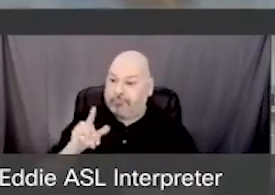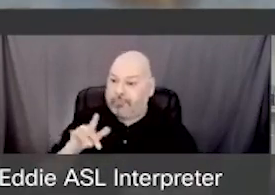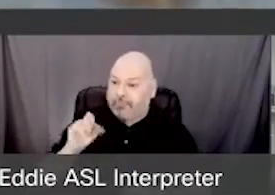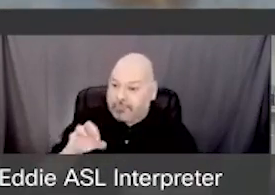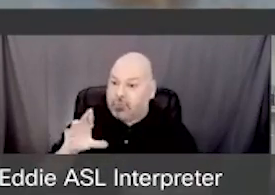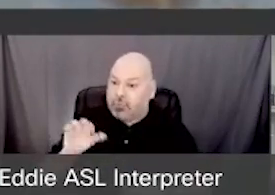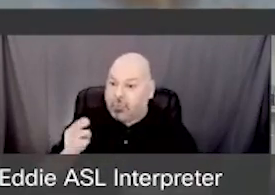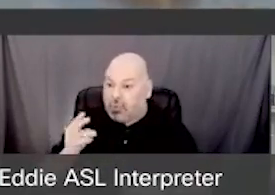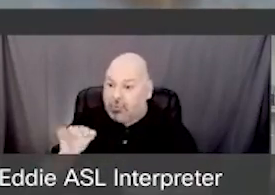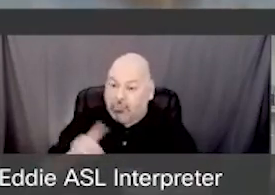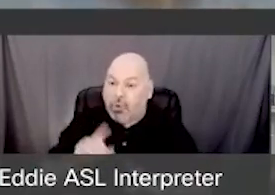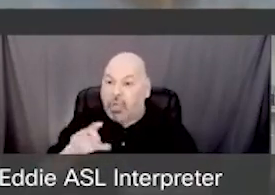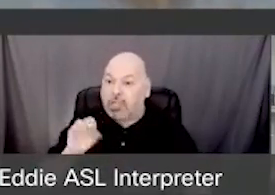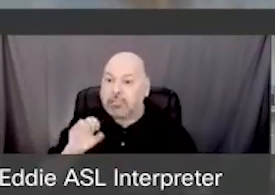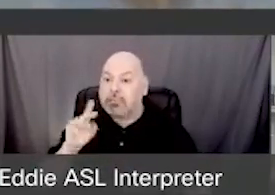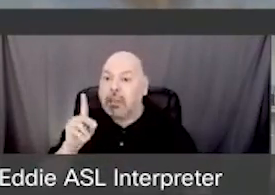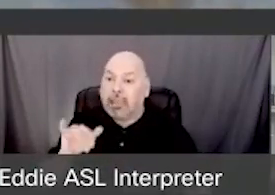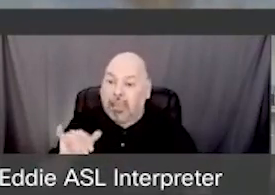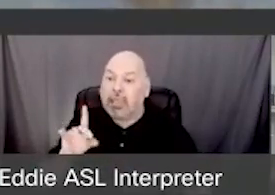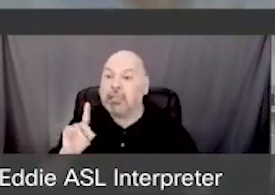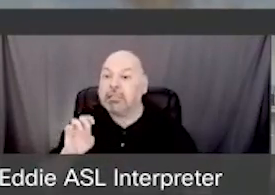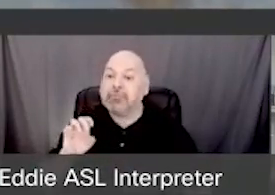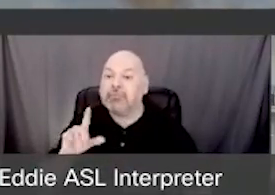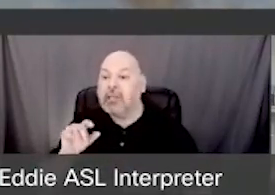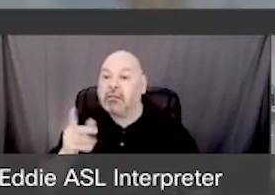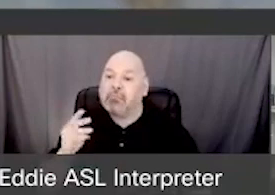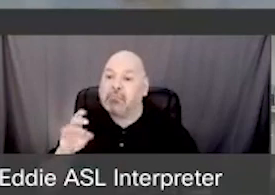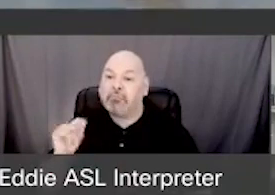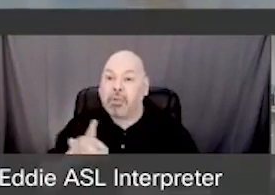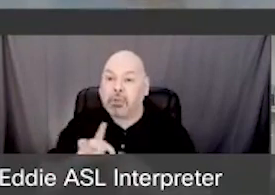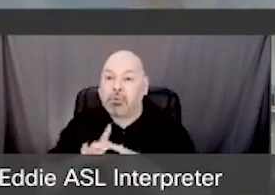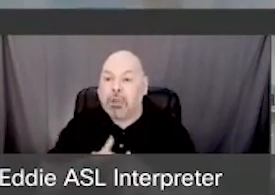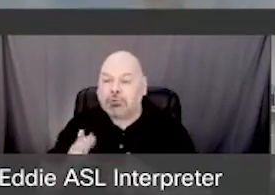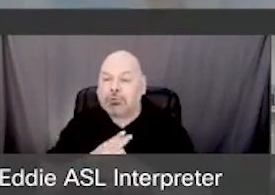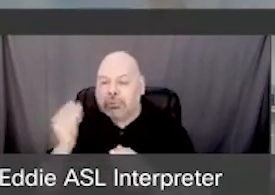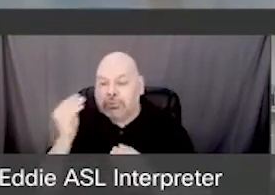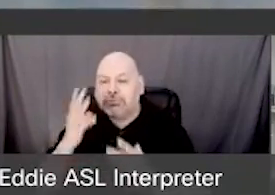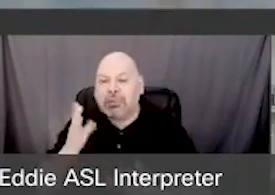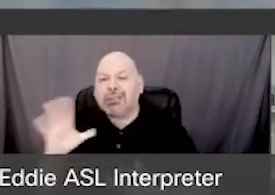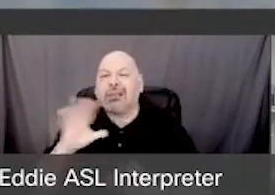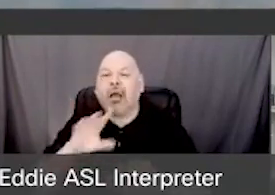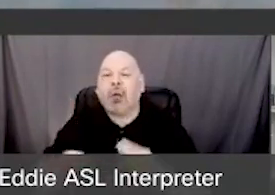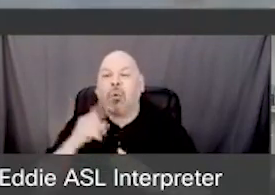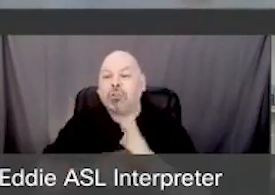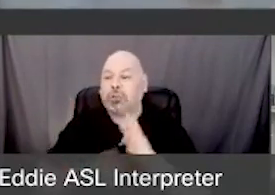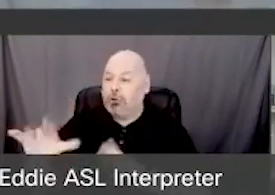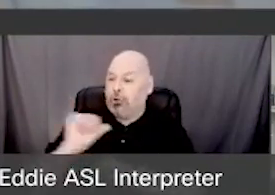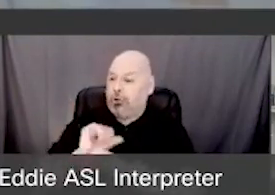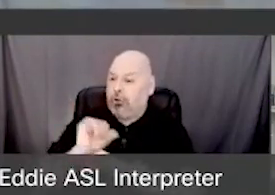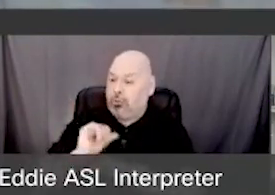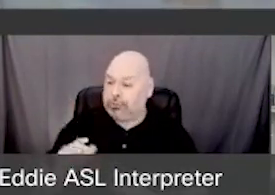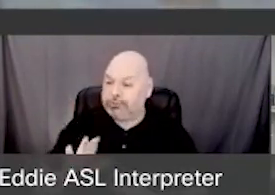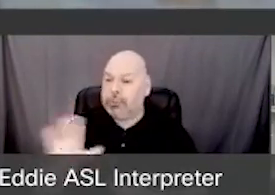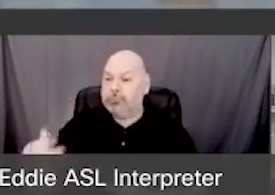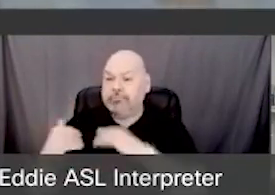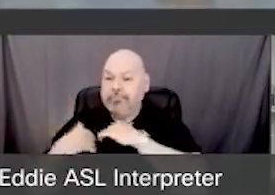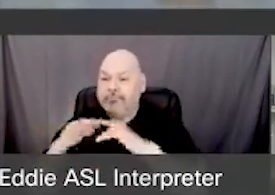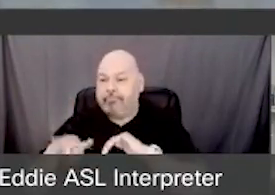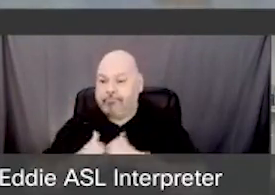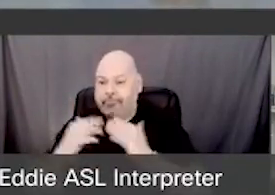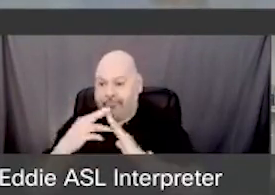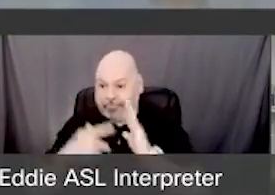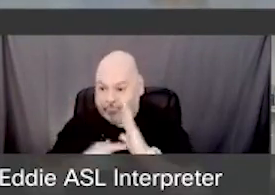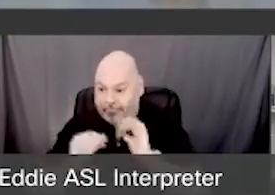Ramos. She is our Supplier Development Coordinator, and she will share a little information on what she does as well as how to register with